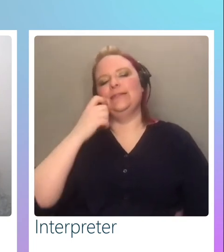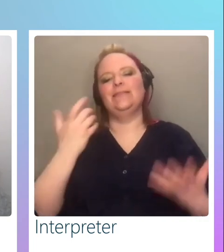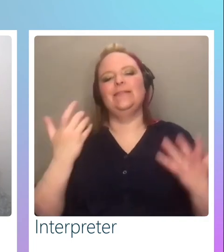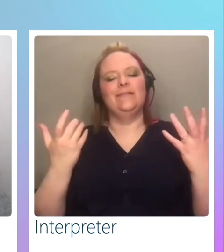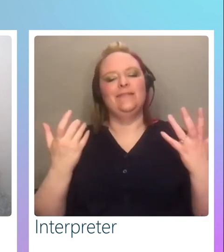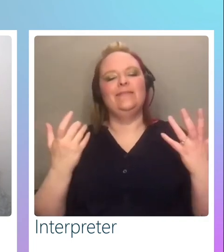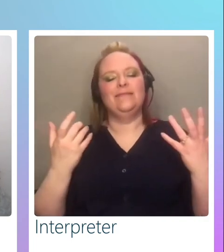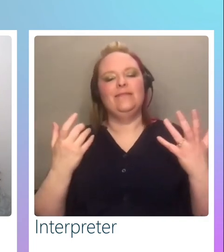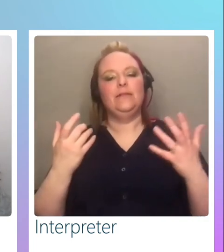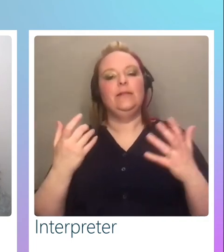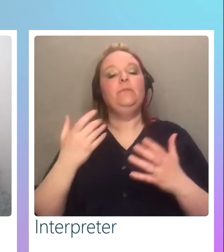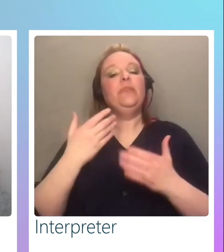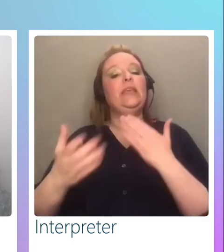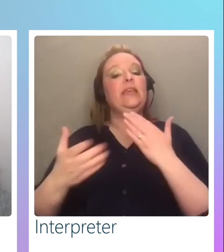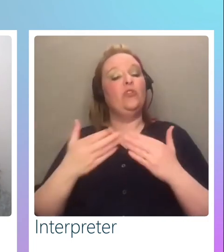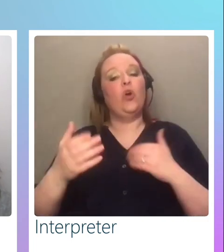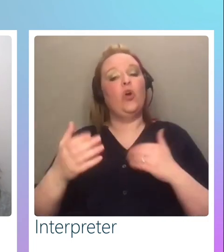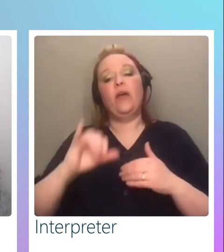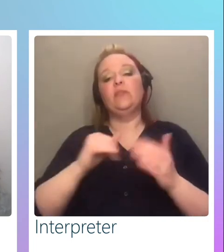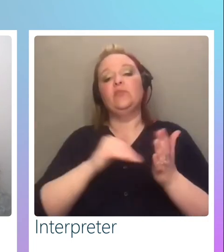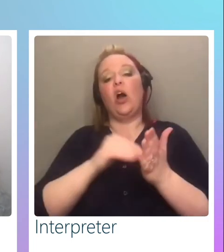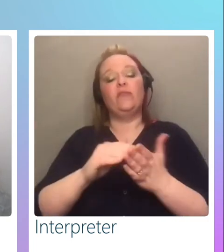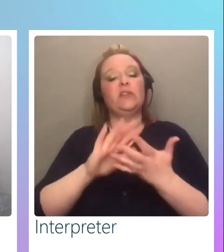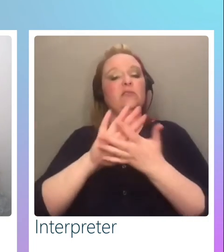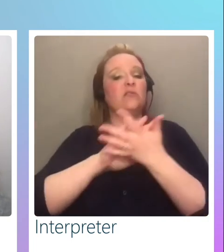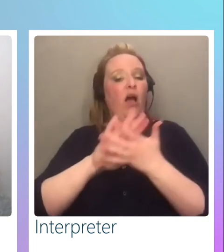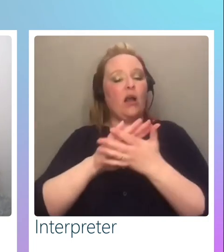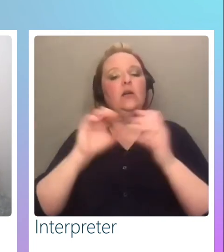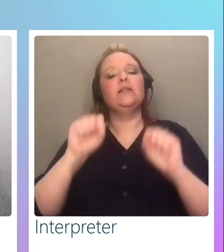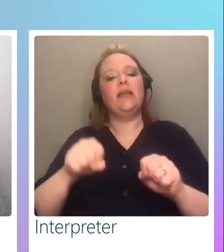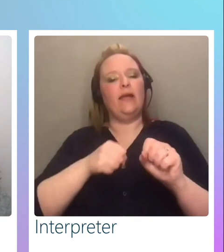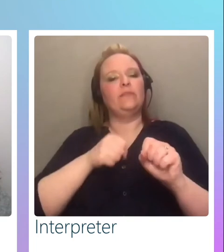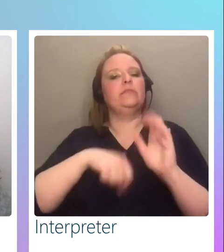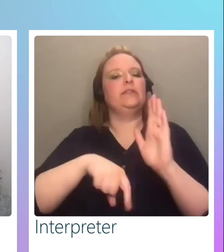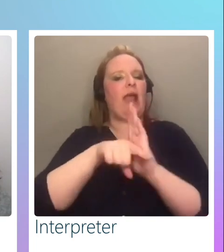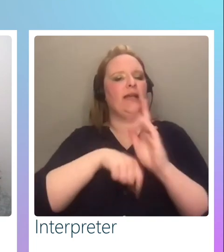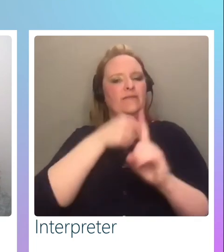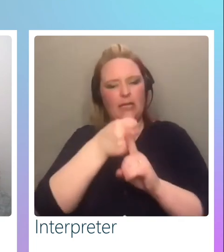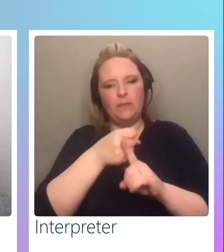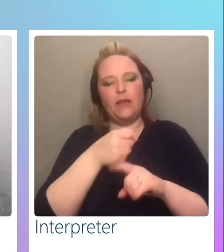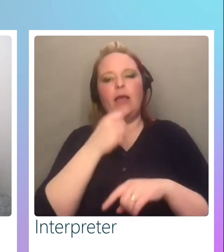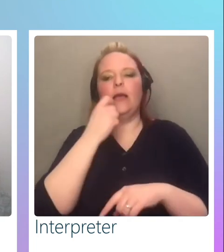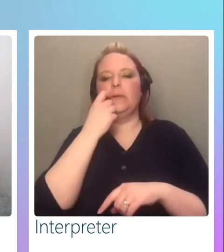this person says, even though these are often subtle, they can have negative impacts, and asks,